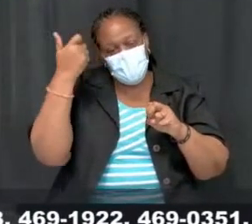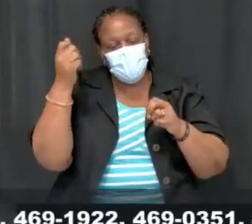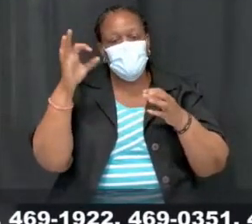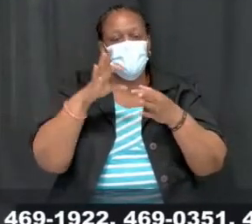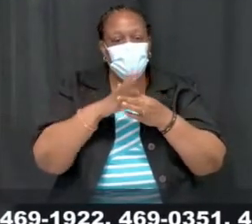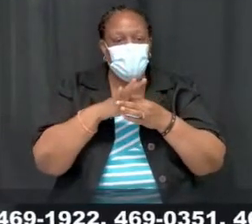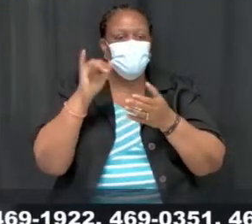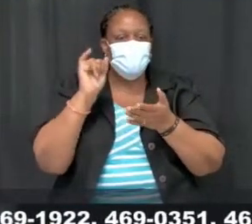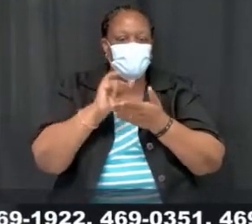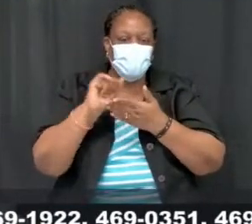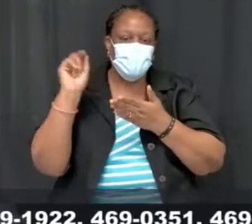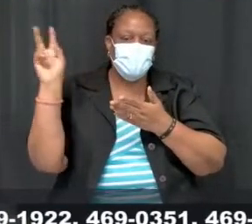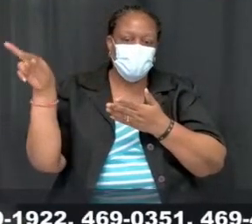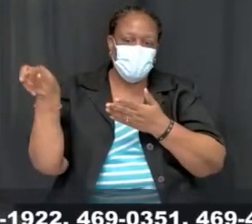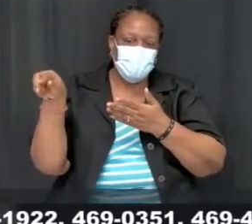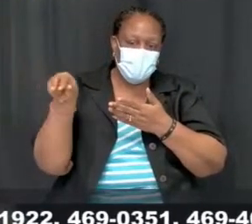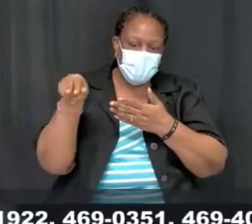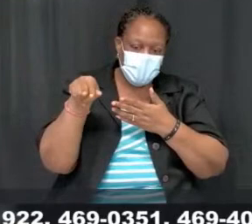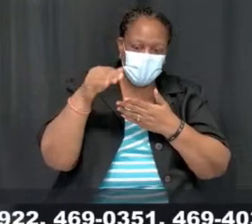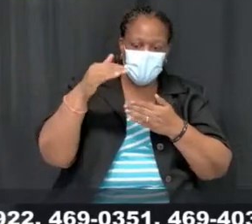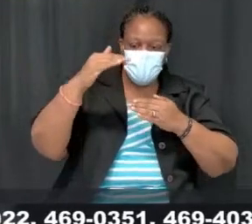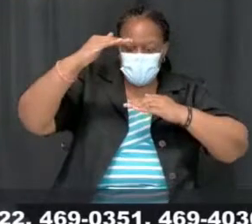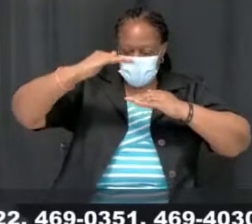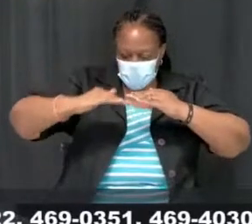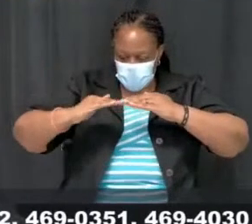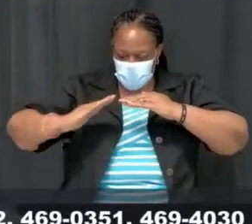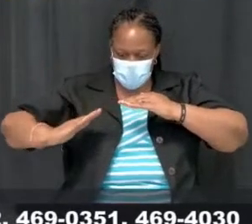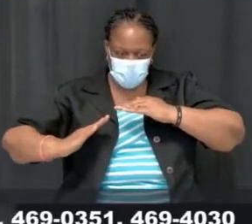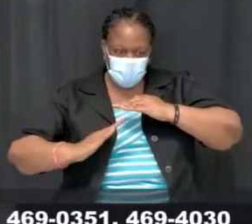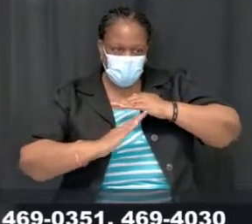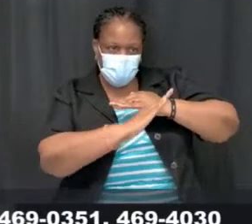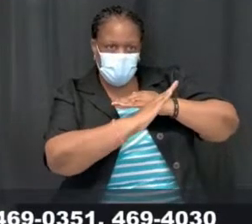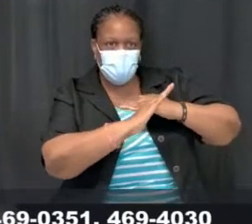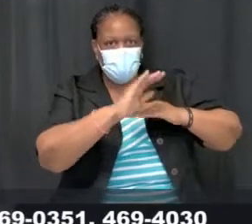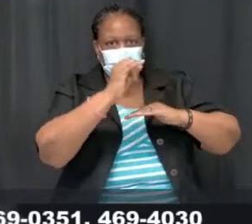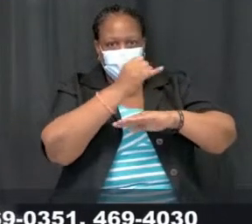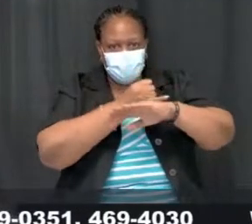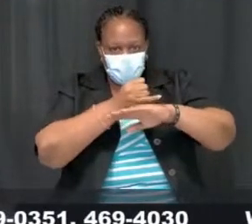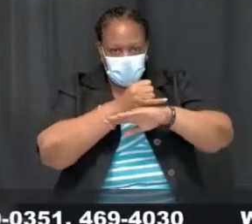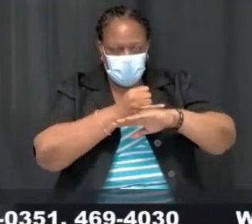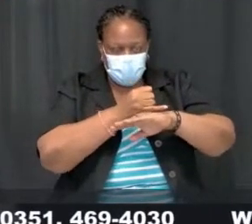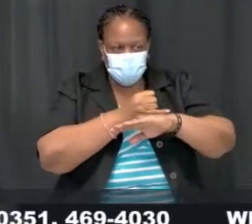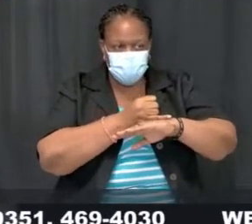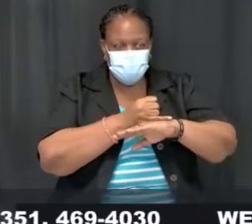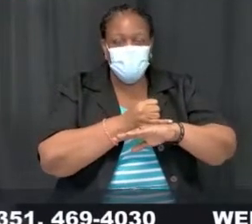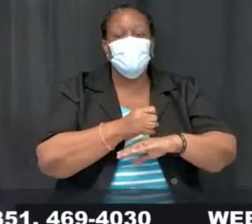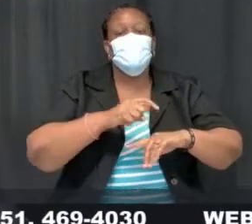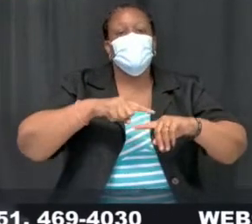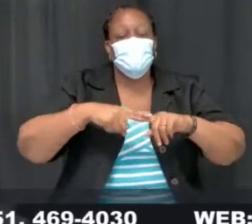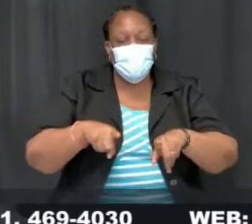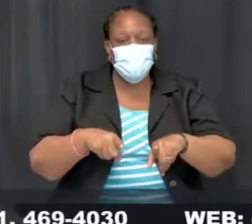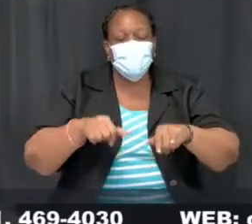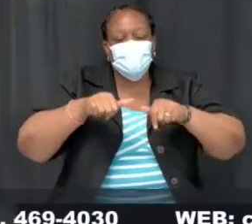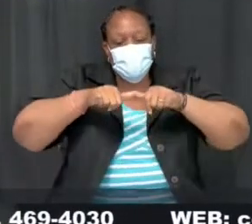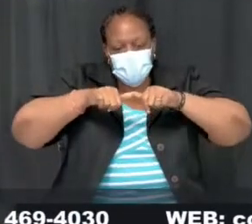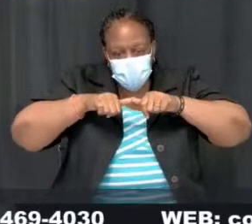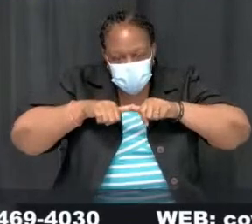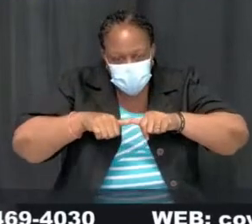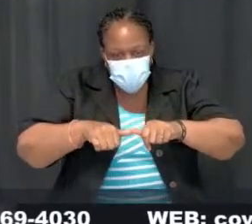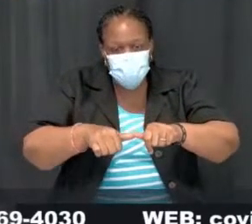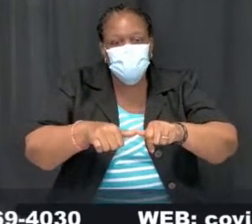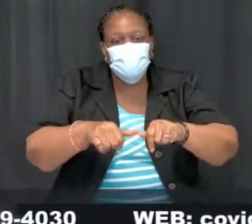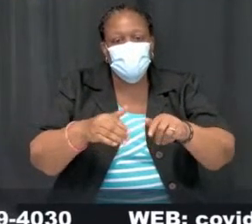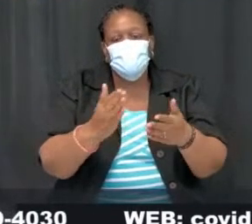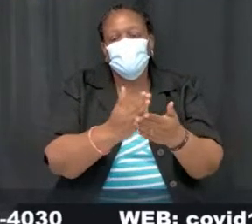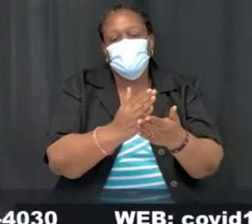of this weather system. However, this is a great opportunity for you to continue to prepare, as we are now in